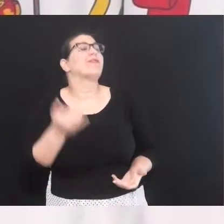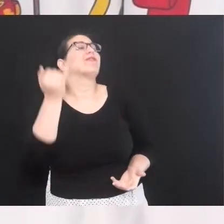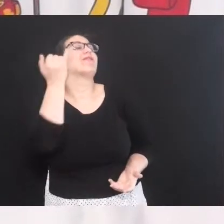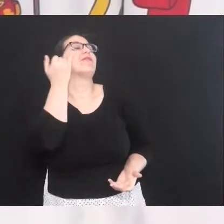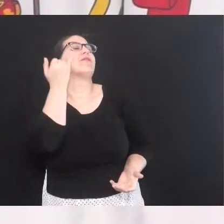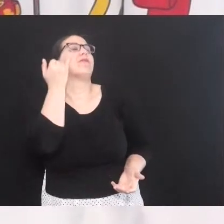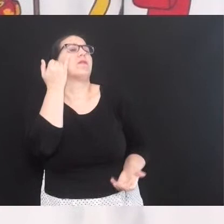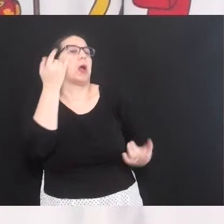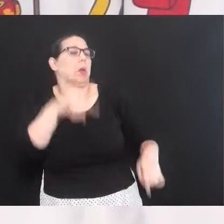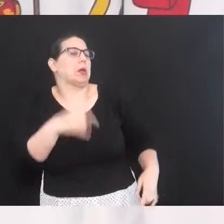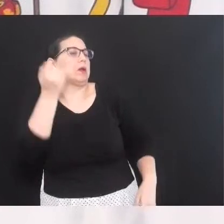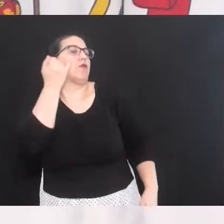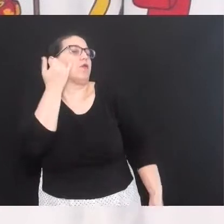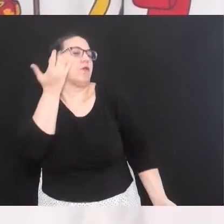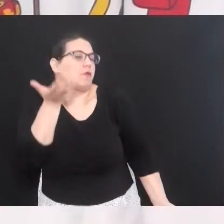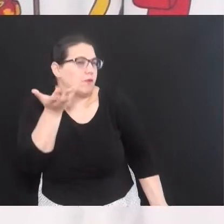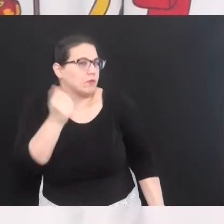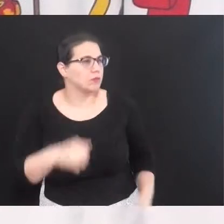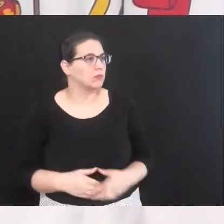came with?